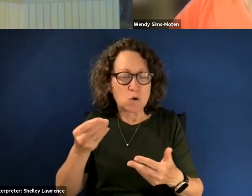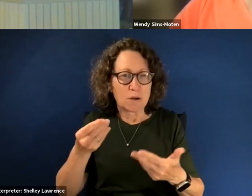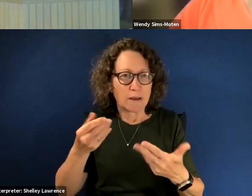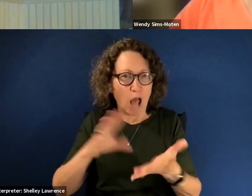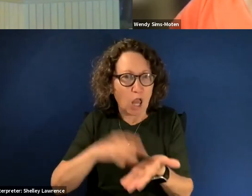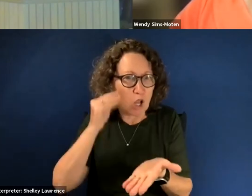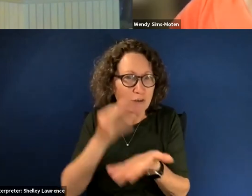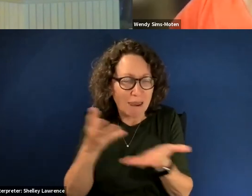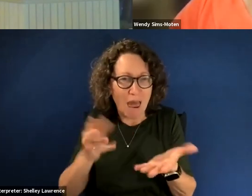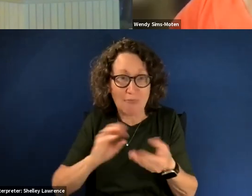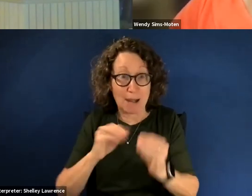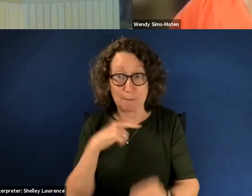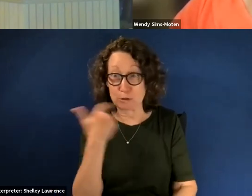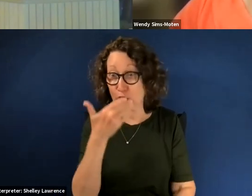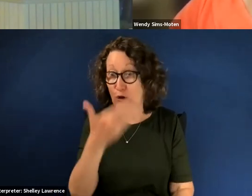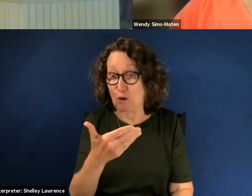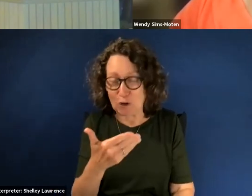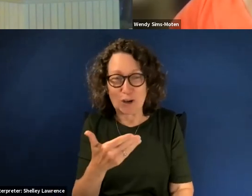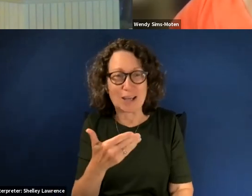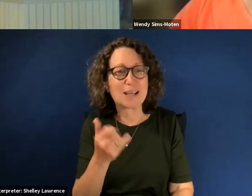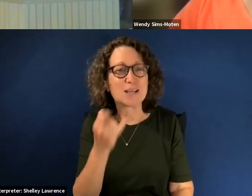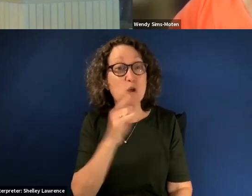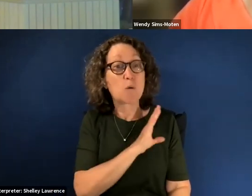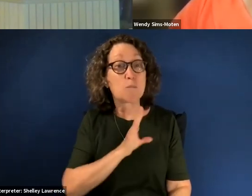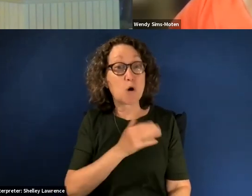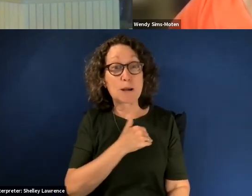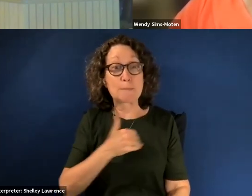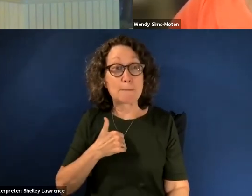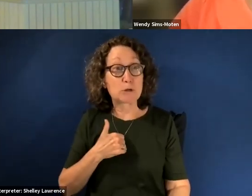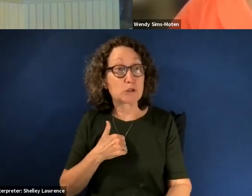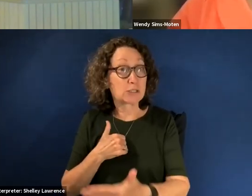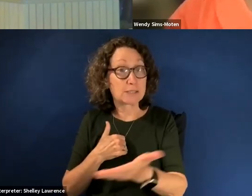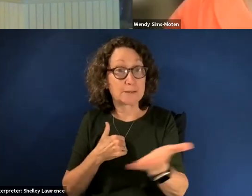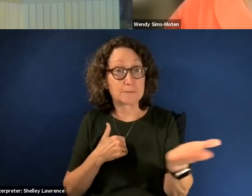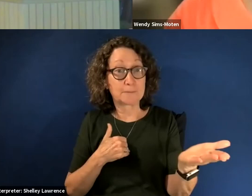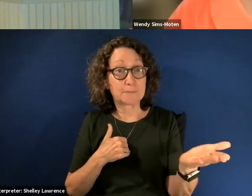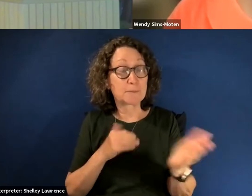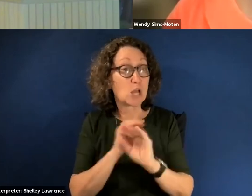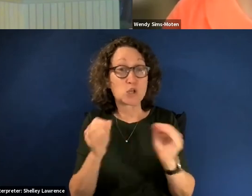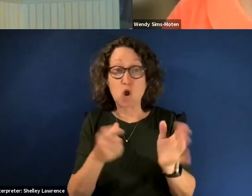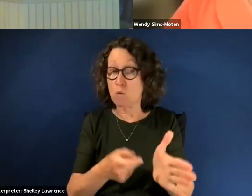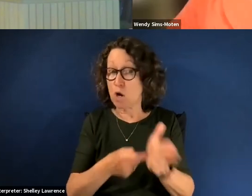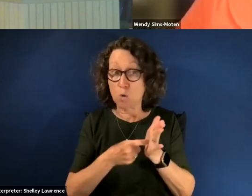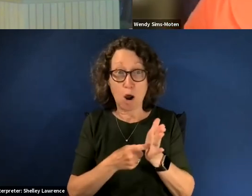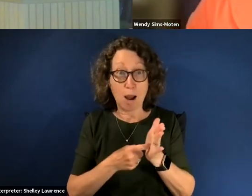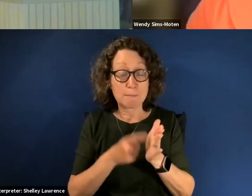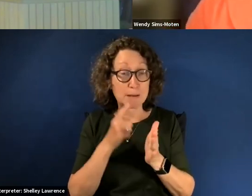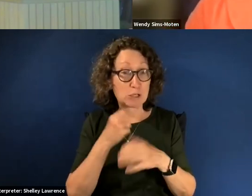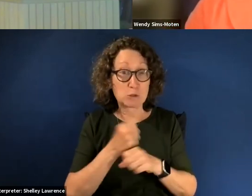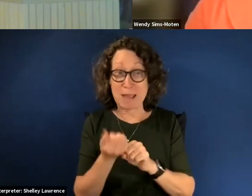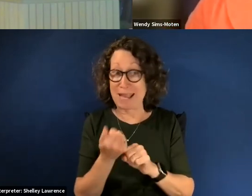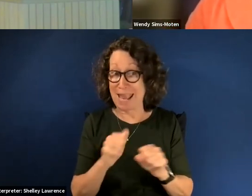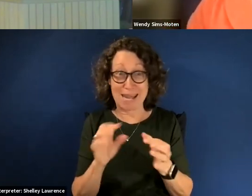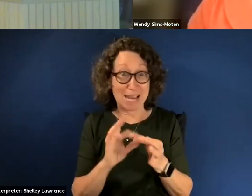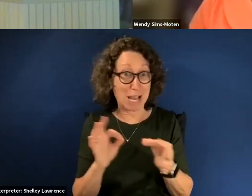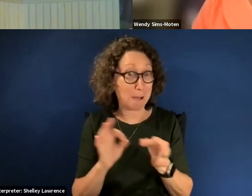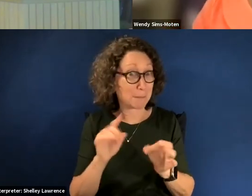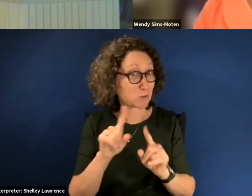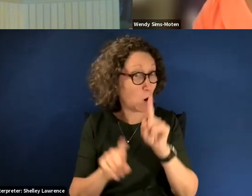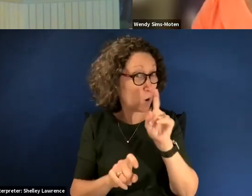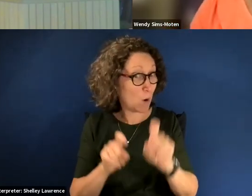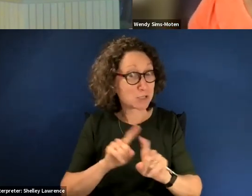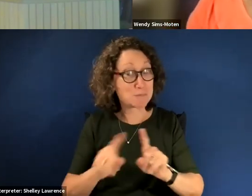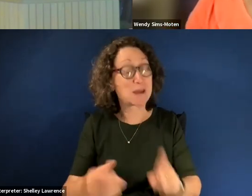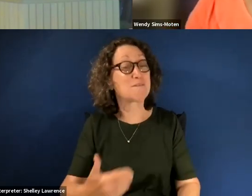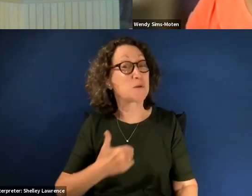said, the numbers look good. So, board members, there's no requirement that you make any comments or questions, but